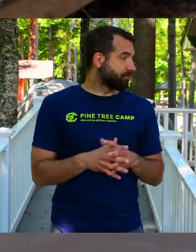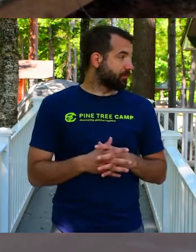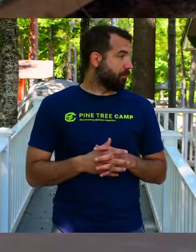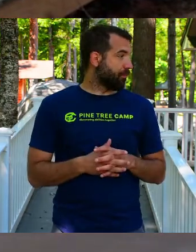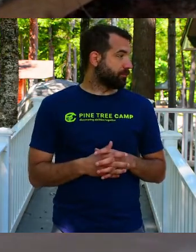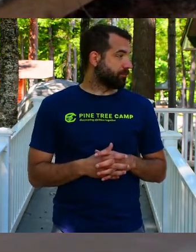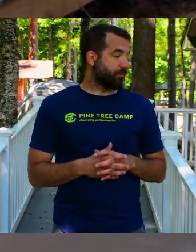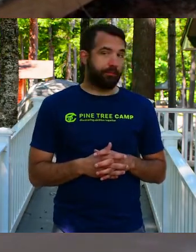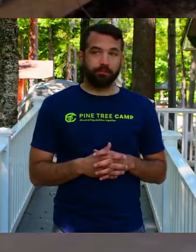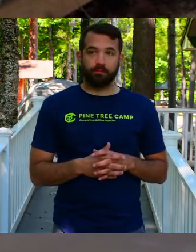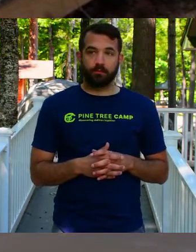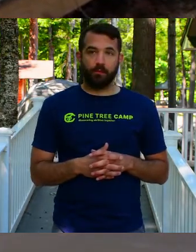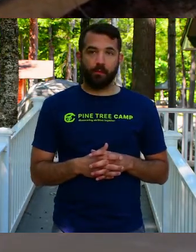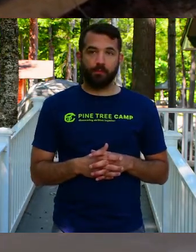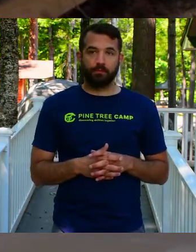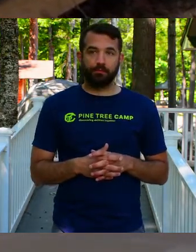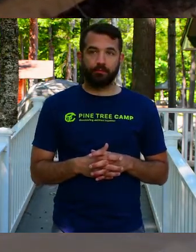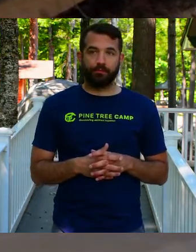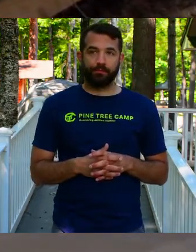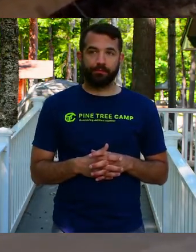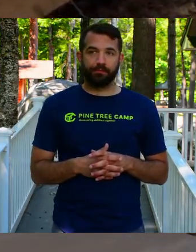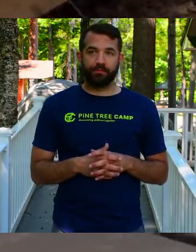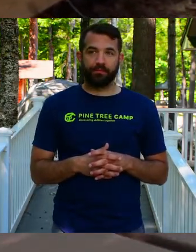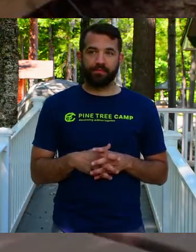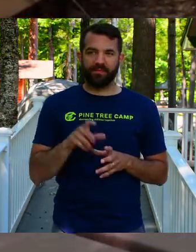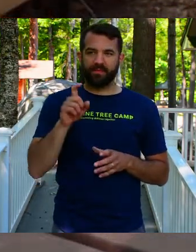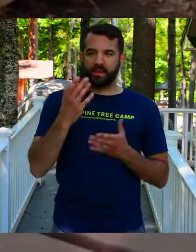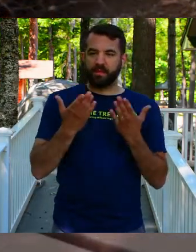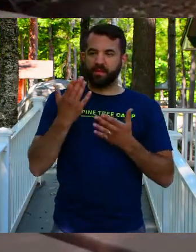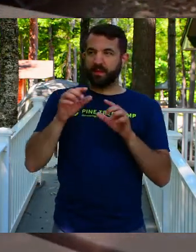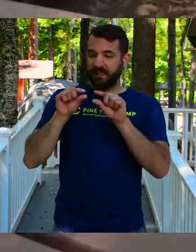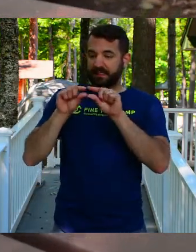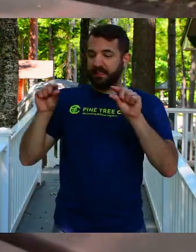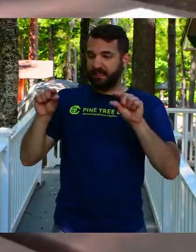You can use the popsicle stick to kind of scoop it out.